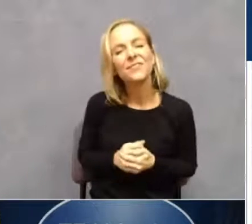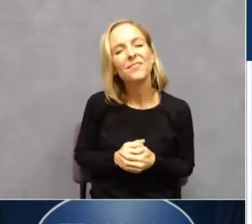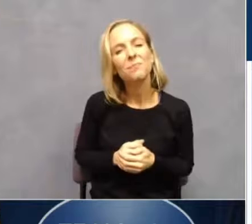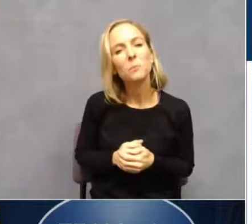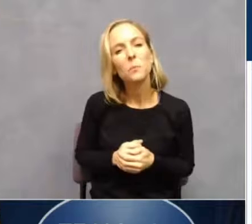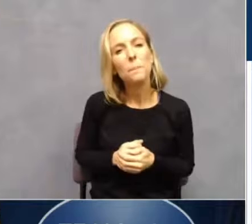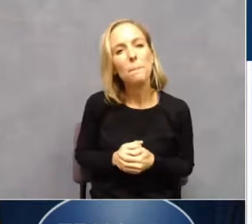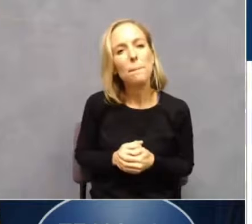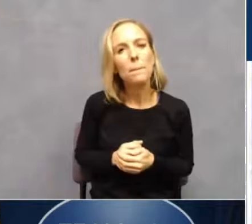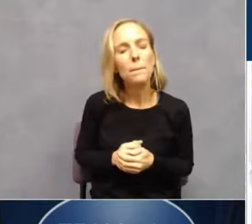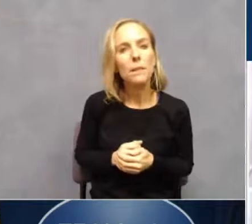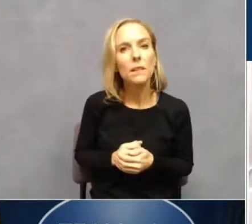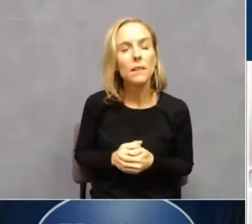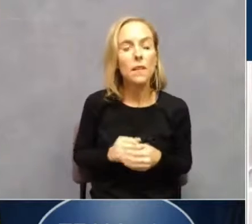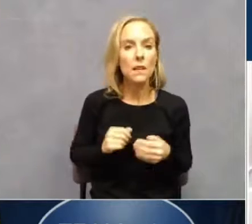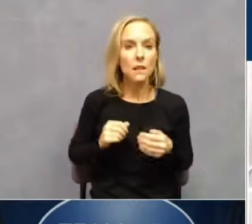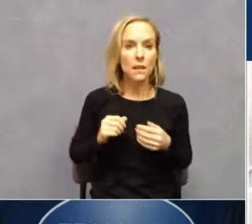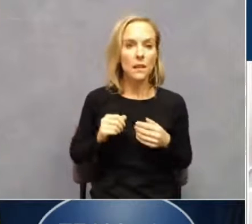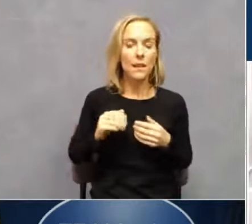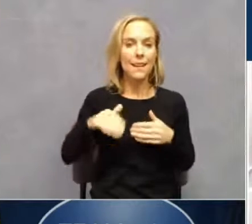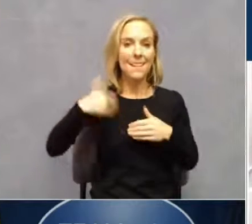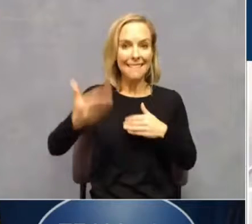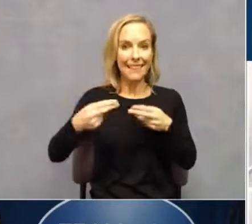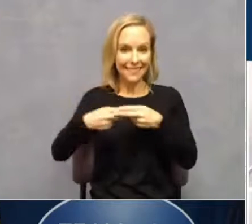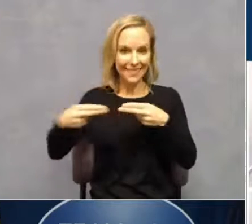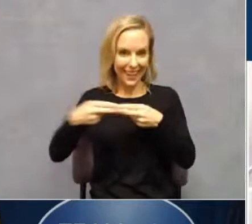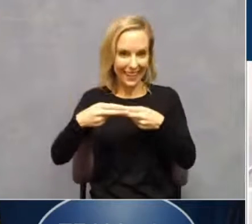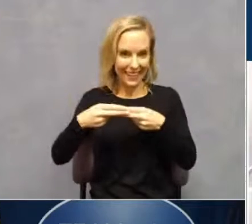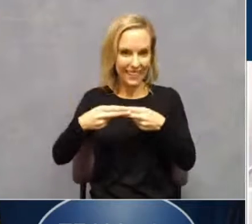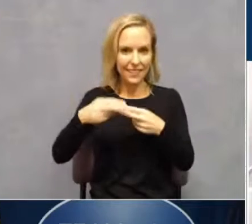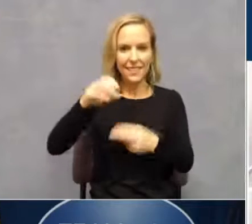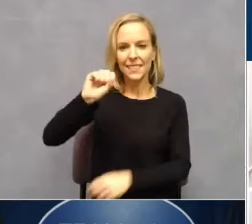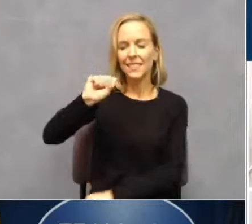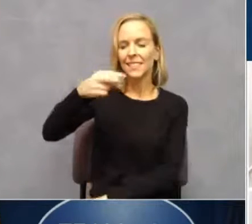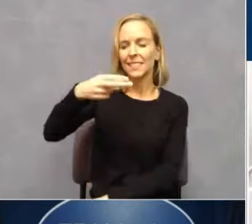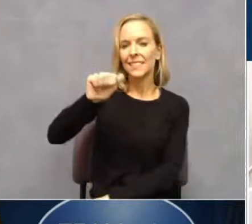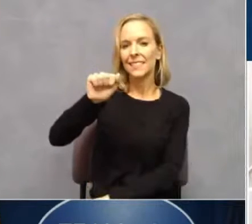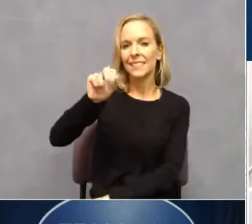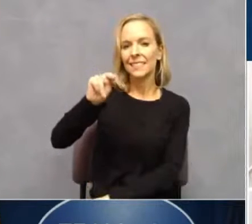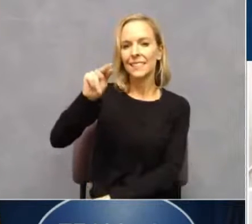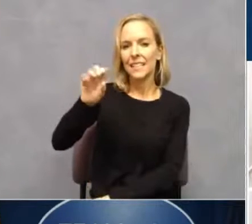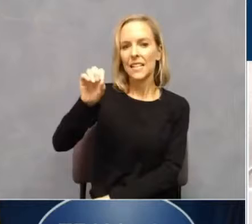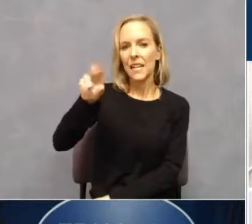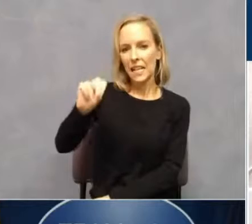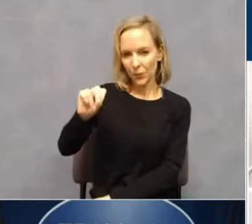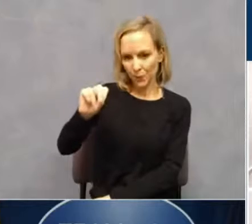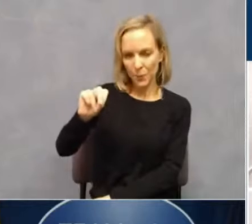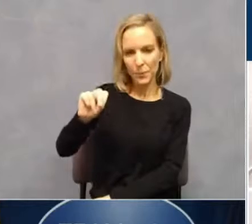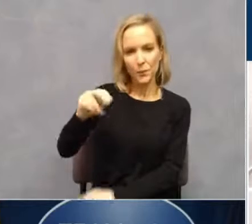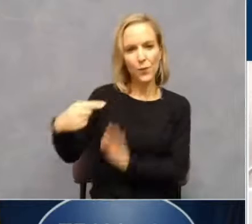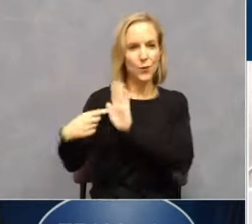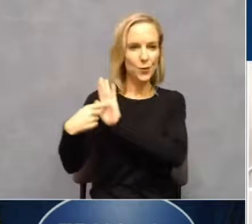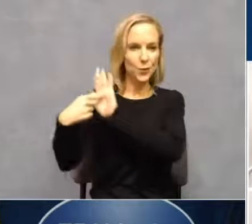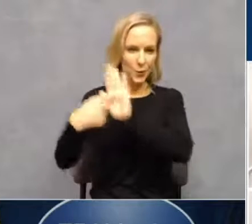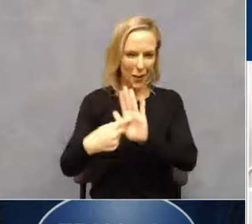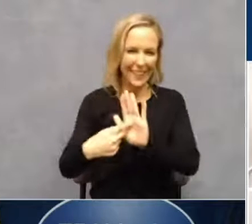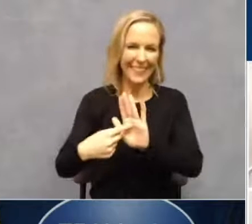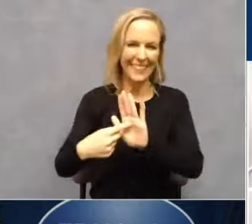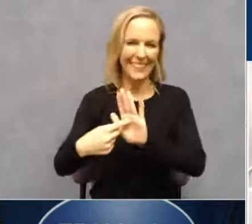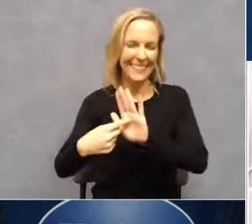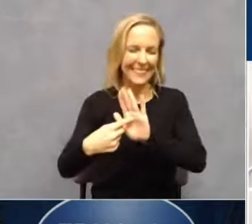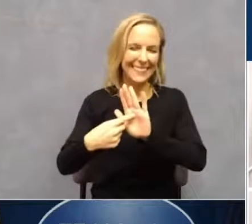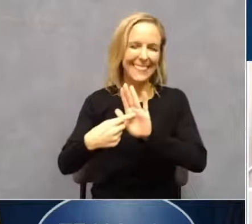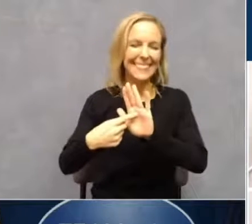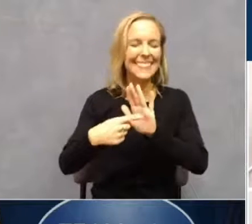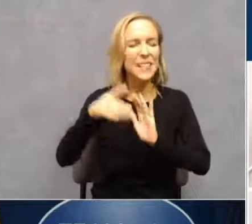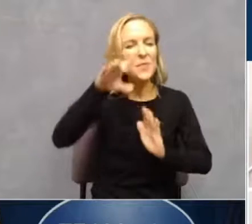And second, we have Shannon, who has shown us a picture of her